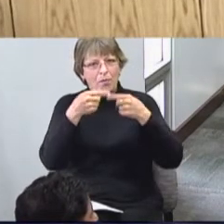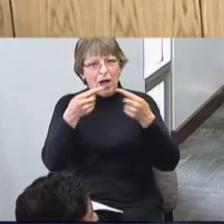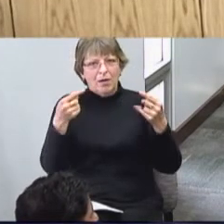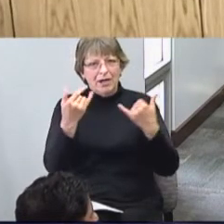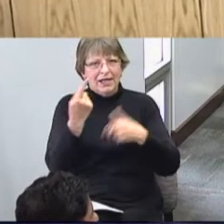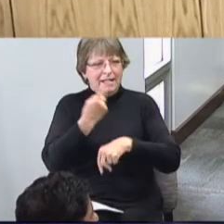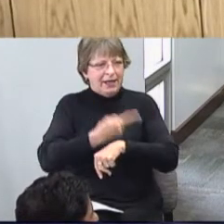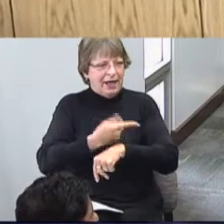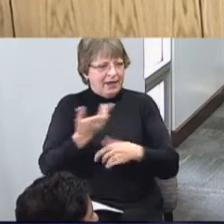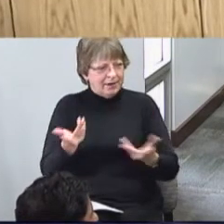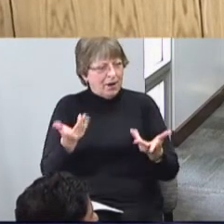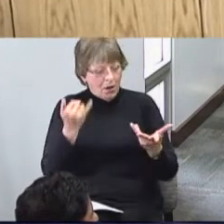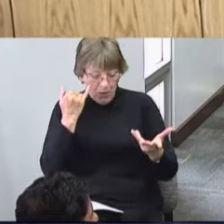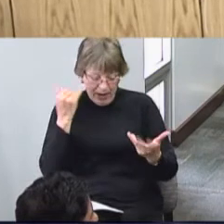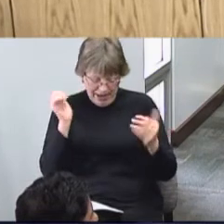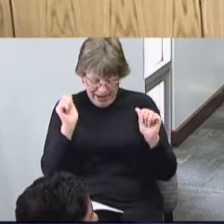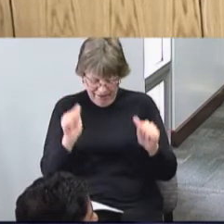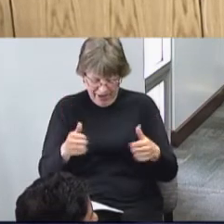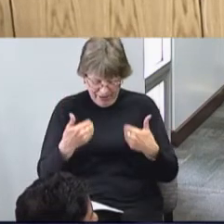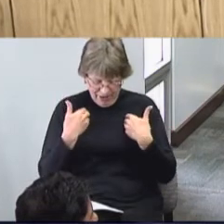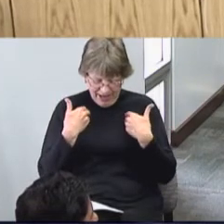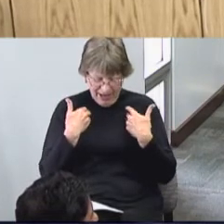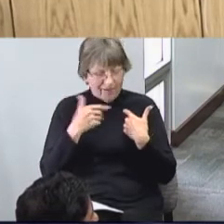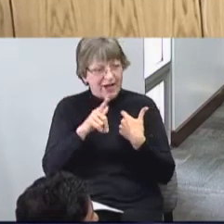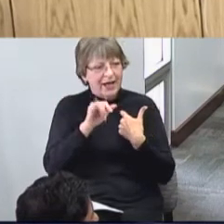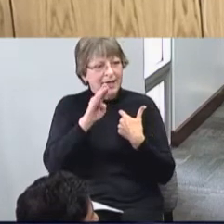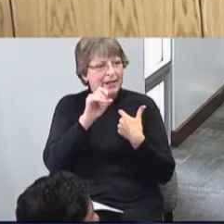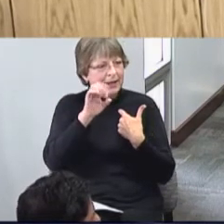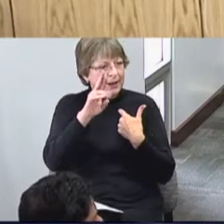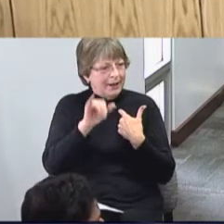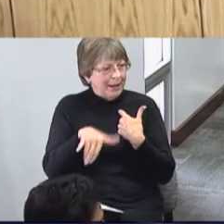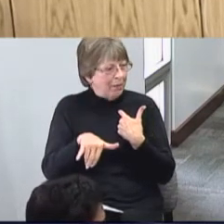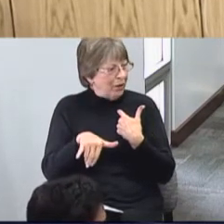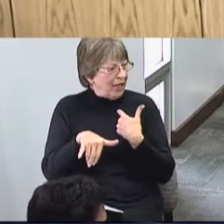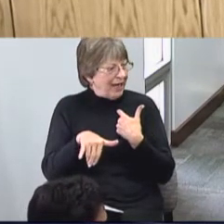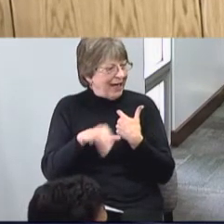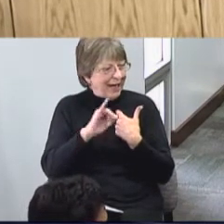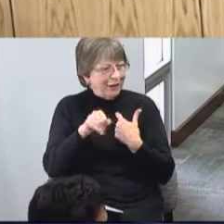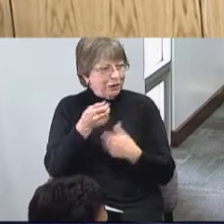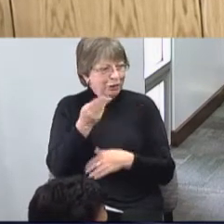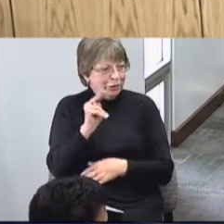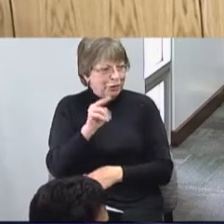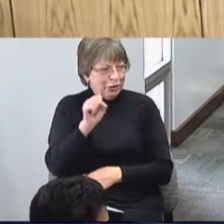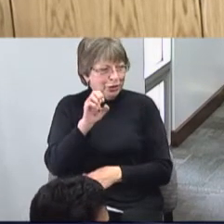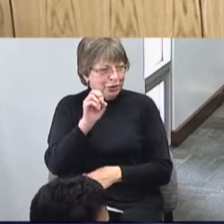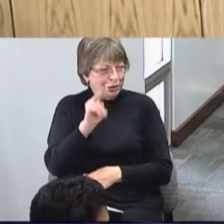Liberty Thompson join me at the podium for a proclamation for drug court.